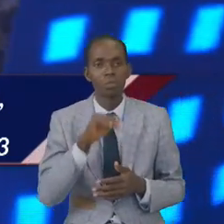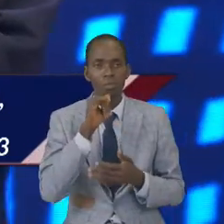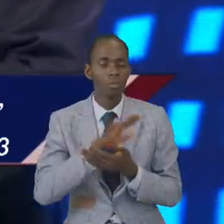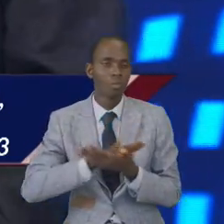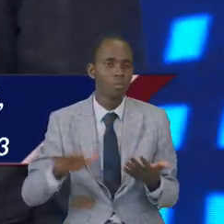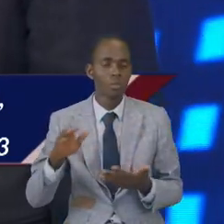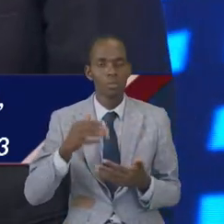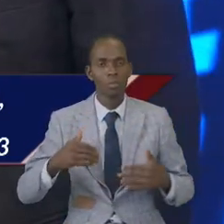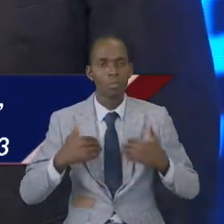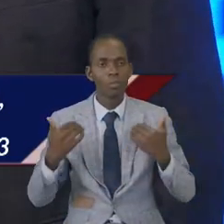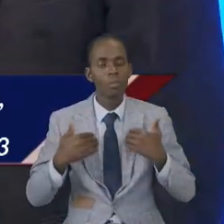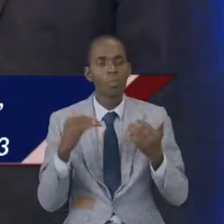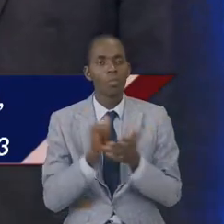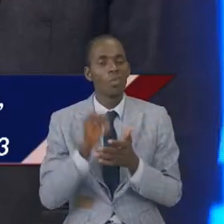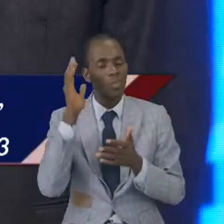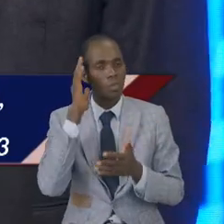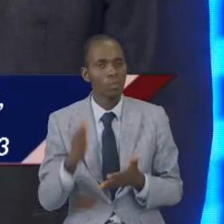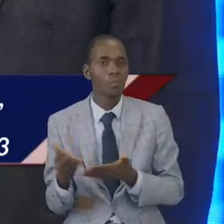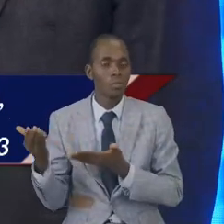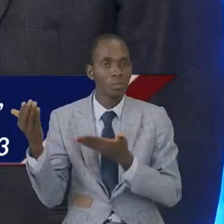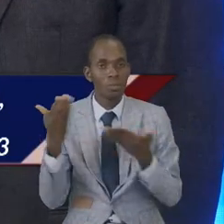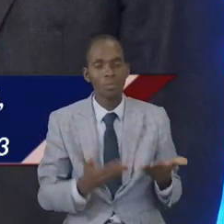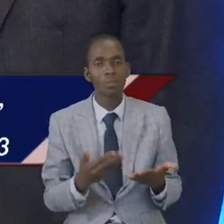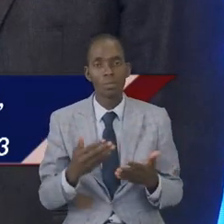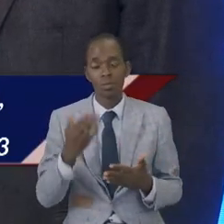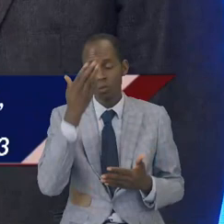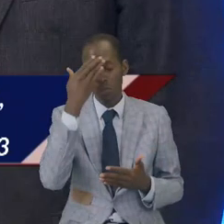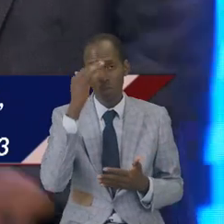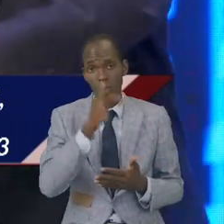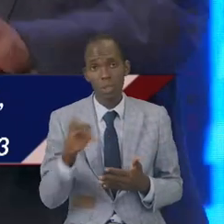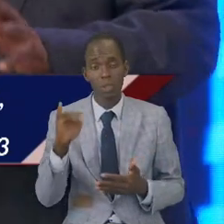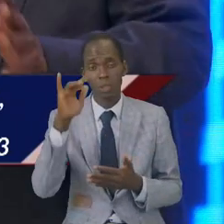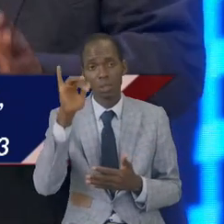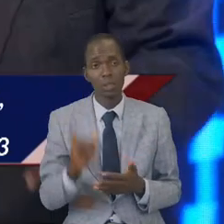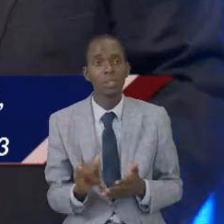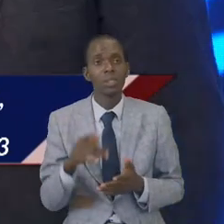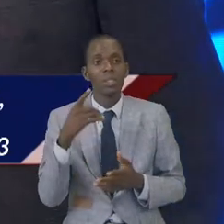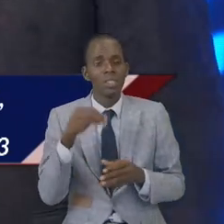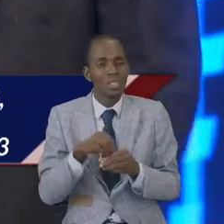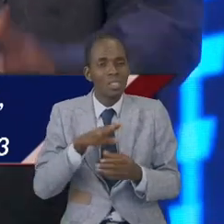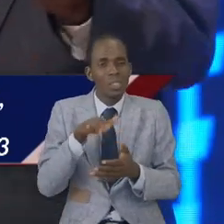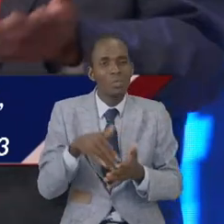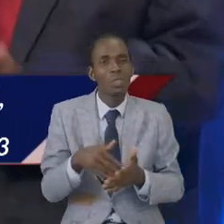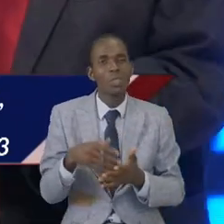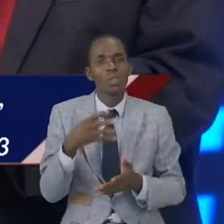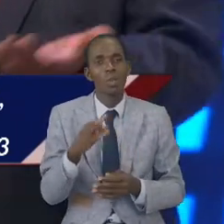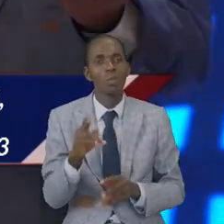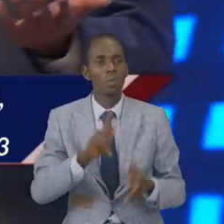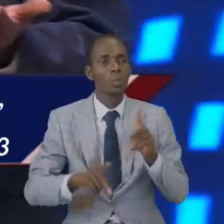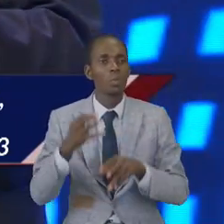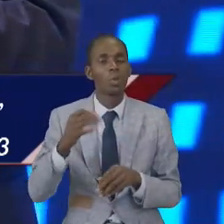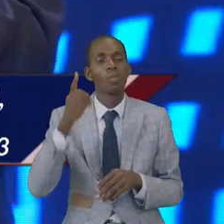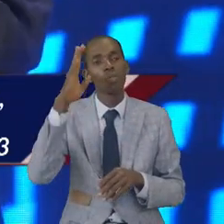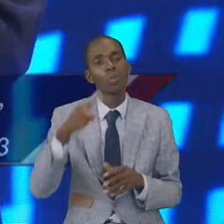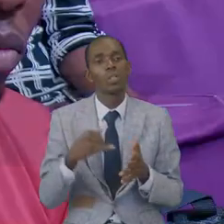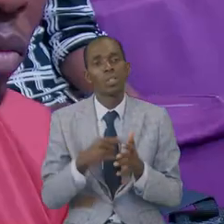ungodly youths that will sow deliberately ungodliness in the midst of the people of God. It